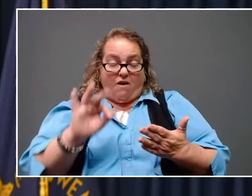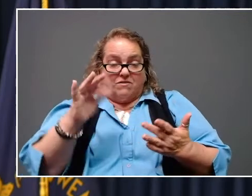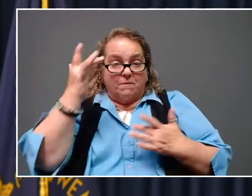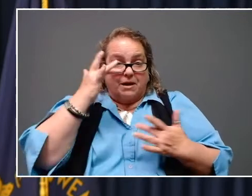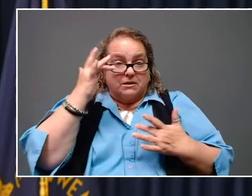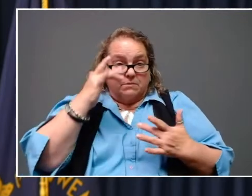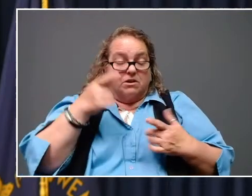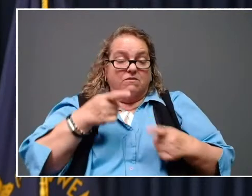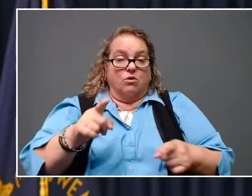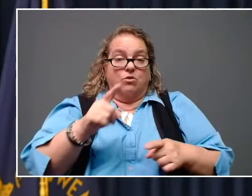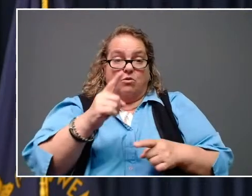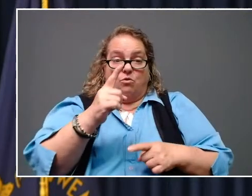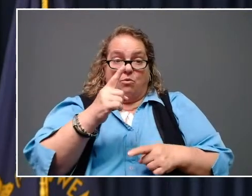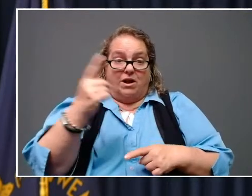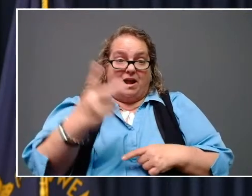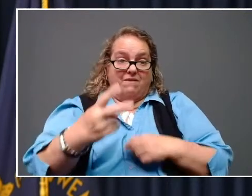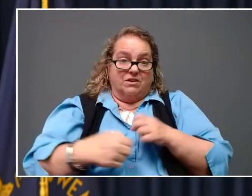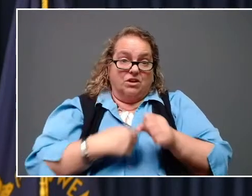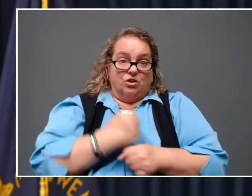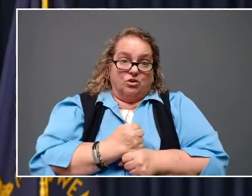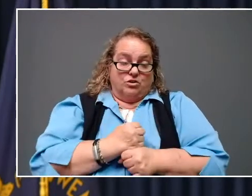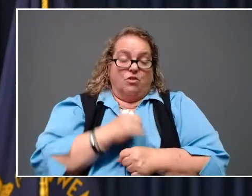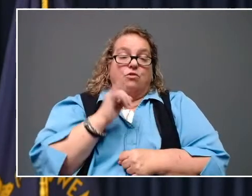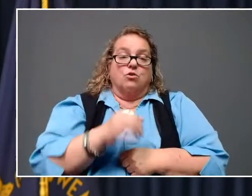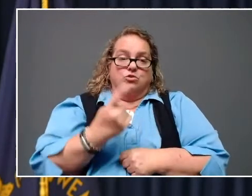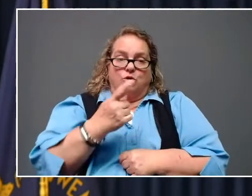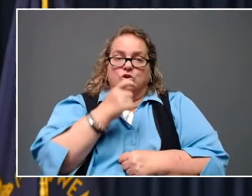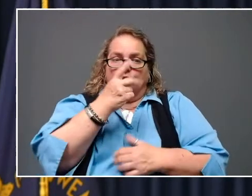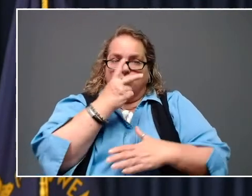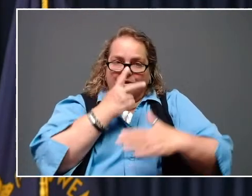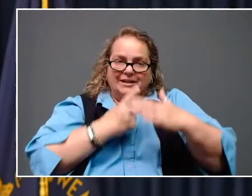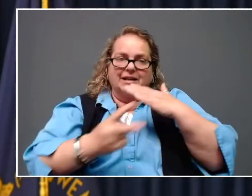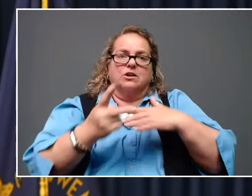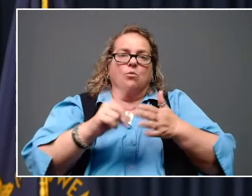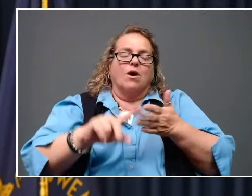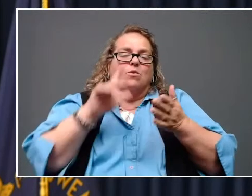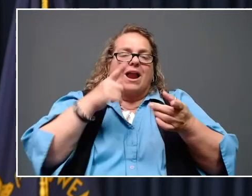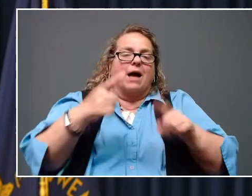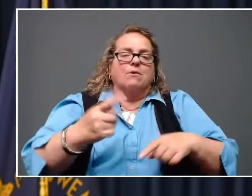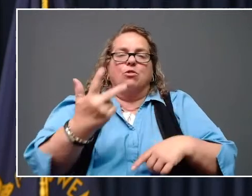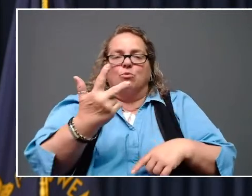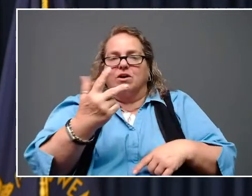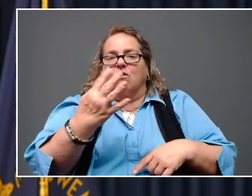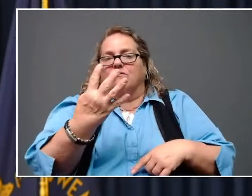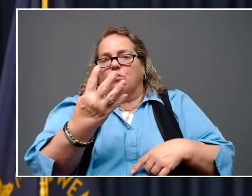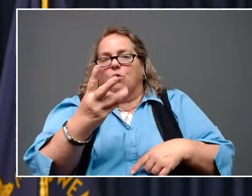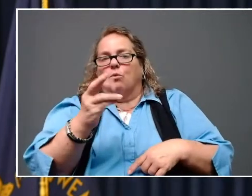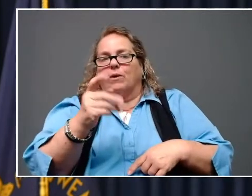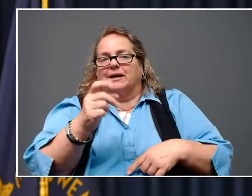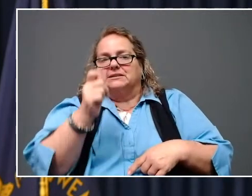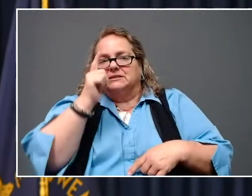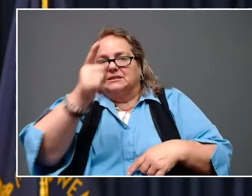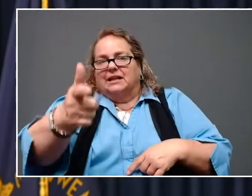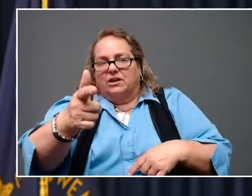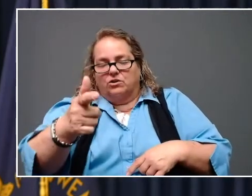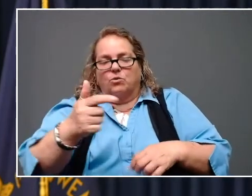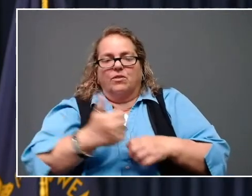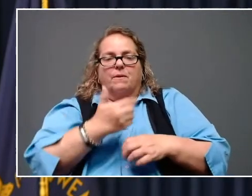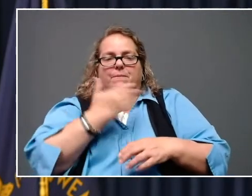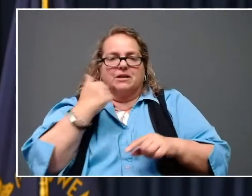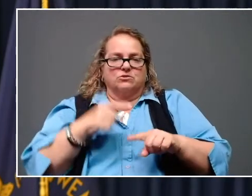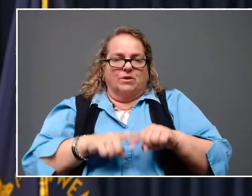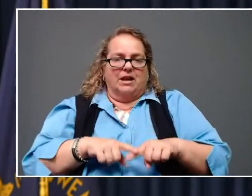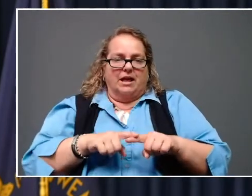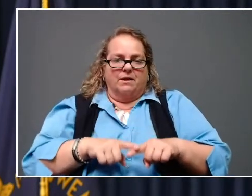year and a half. Those were the ones that predicted what would happen 3 or so weeks down the road with the best reliability when they looked back at